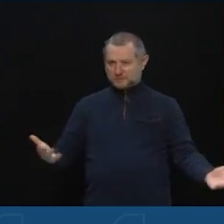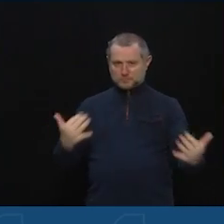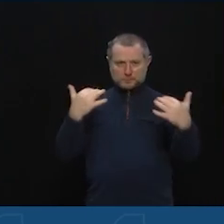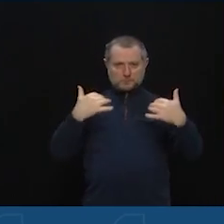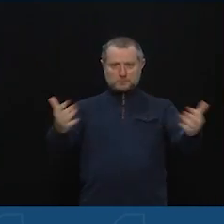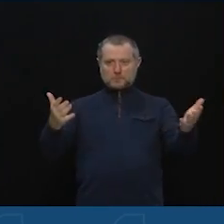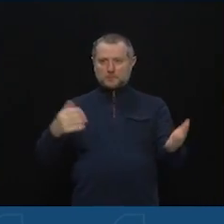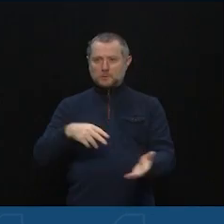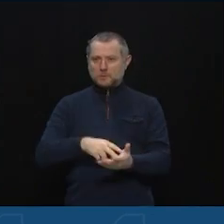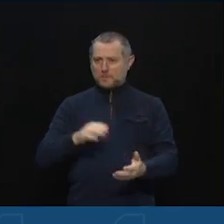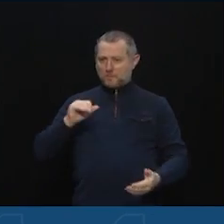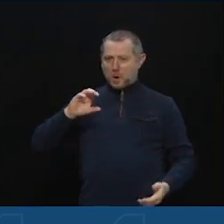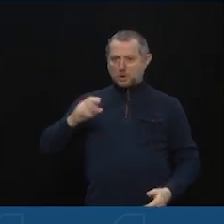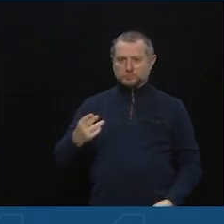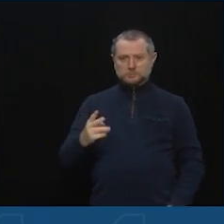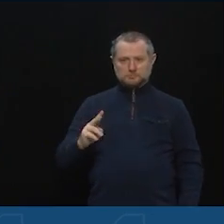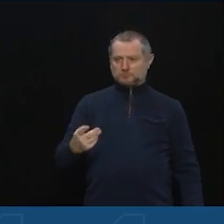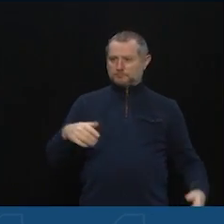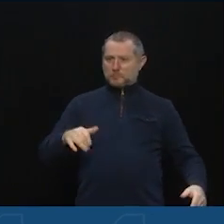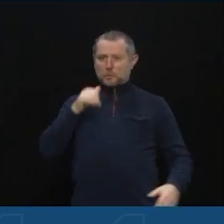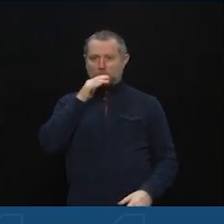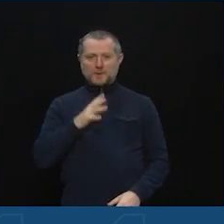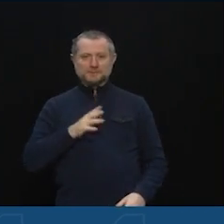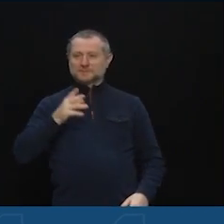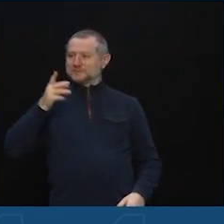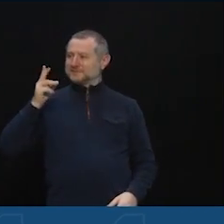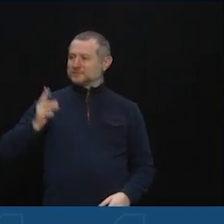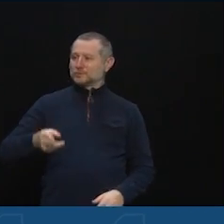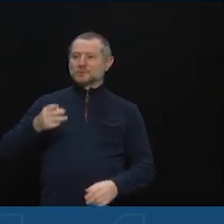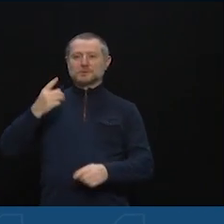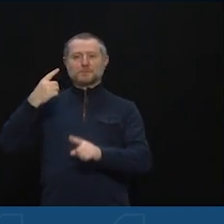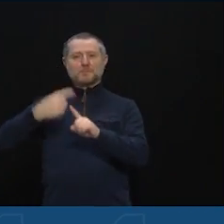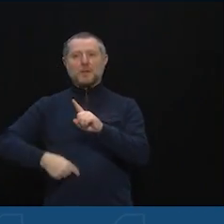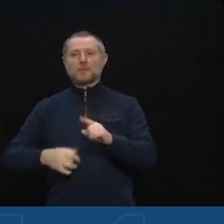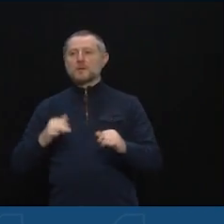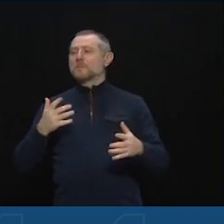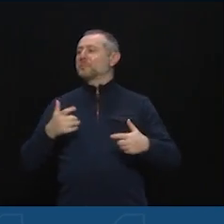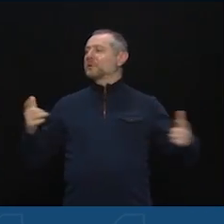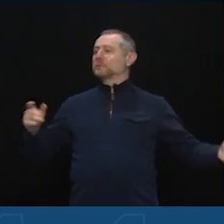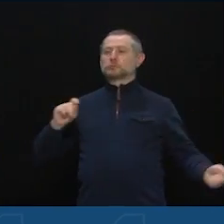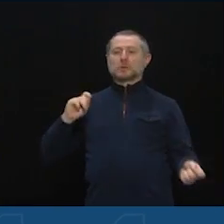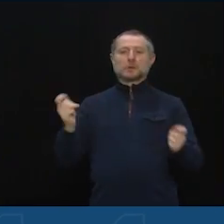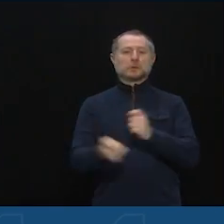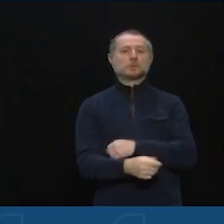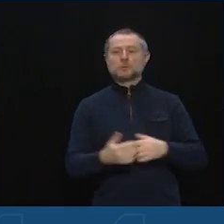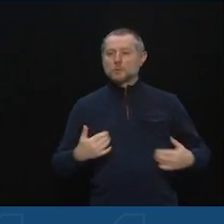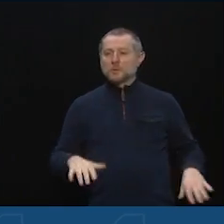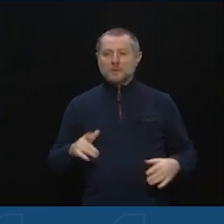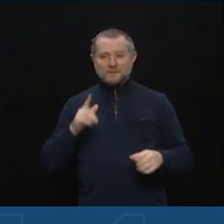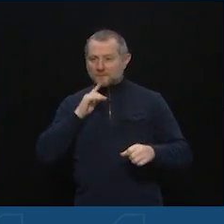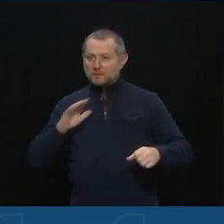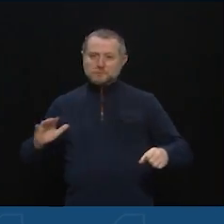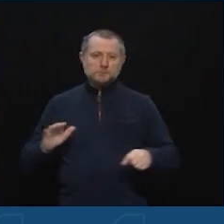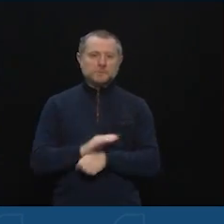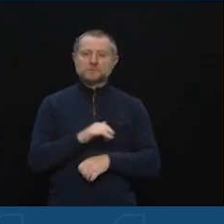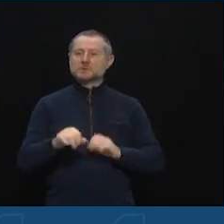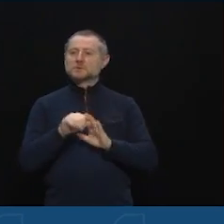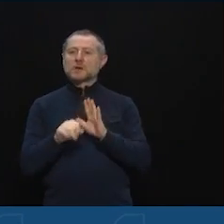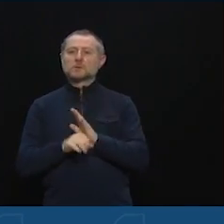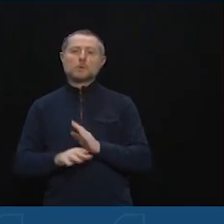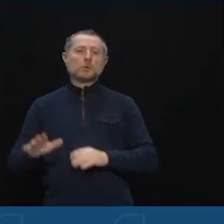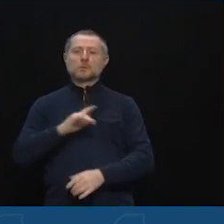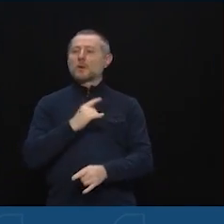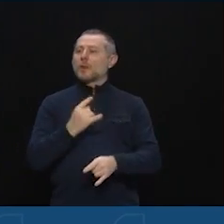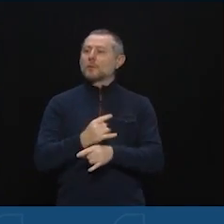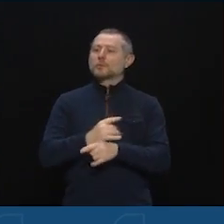March on Women's History Month, talking about a change, a reform to the entire state liquor authority and the way we're going to be